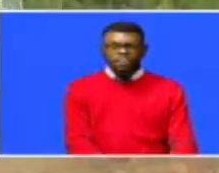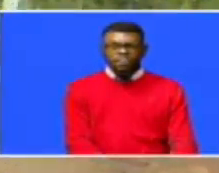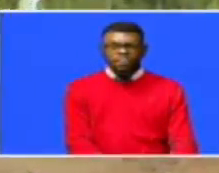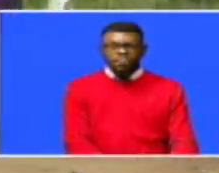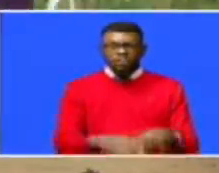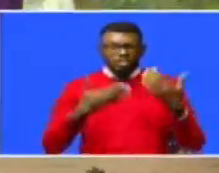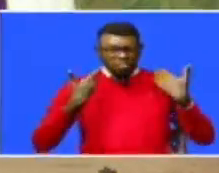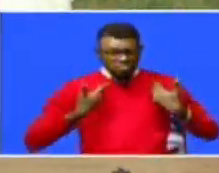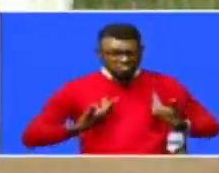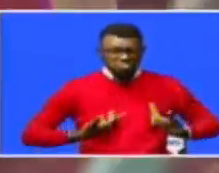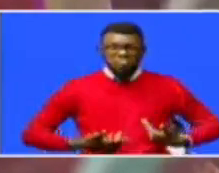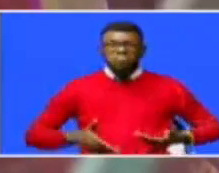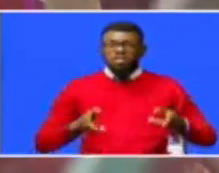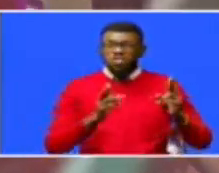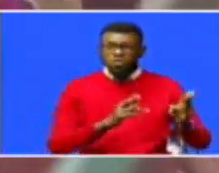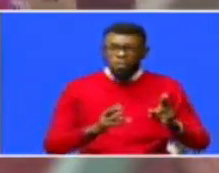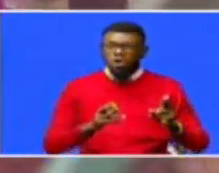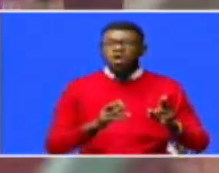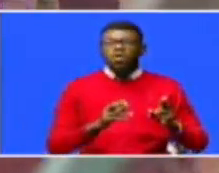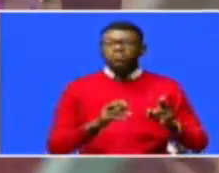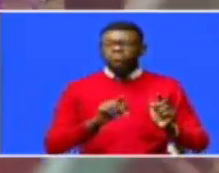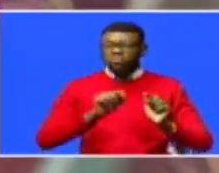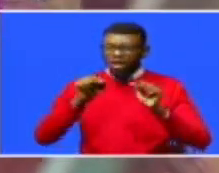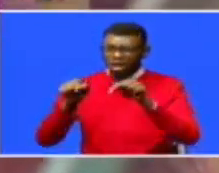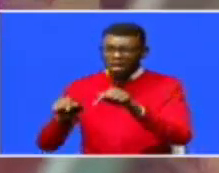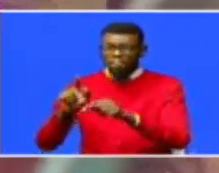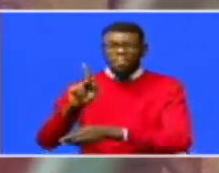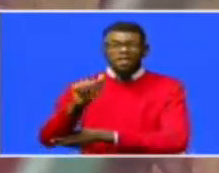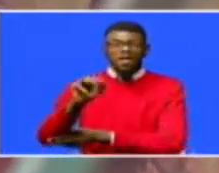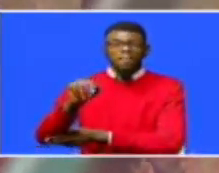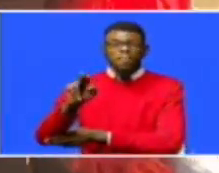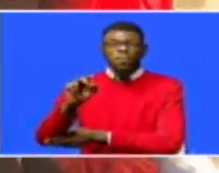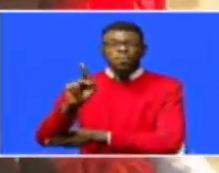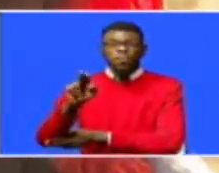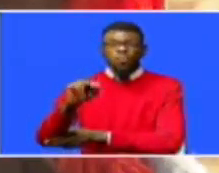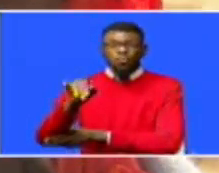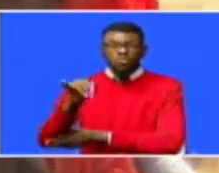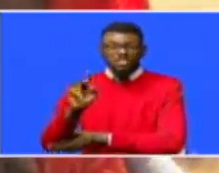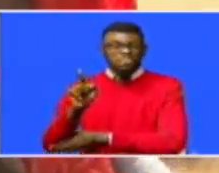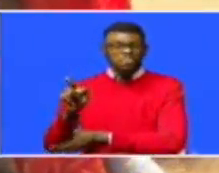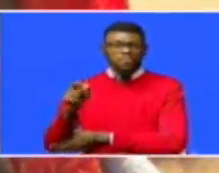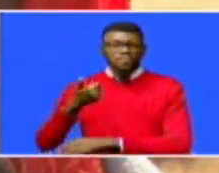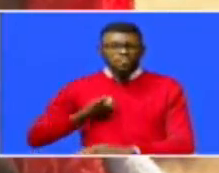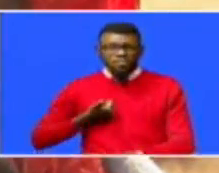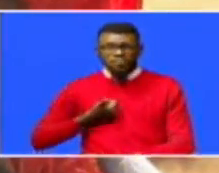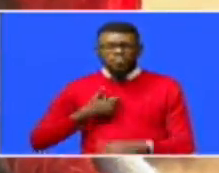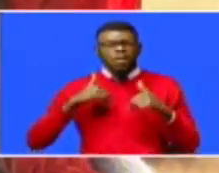Dressed in customary clothes, they start arriving at Kamkunji grounds in Nairobi, Eastlands area. Most